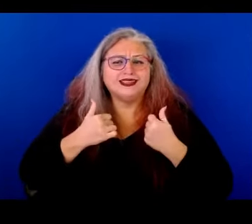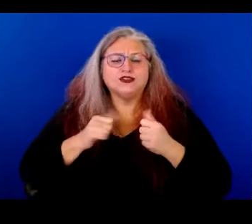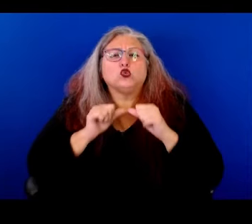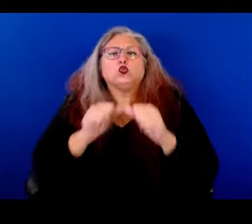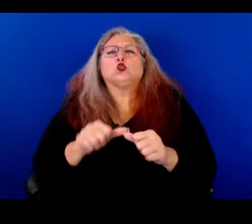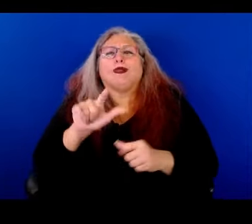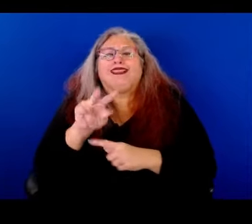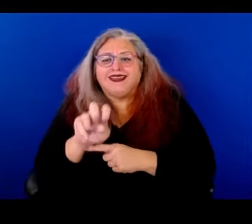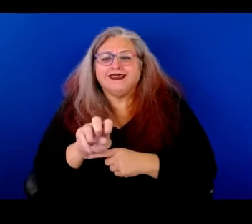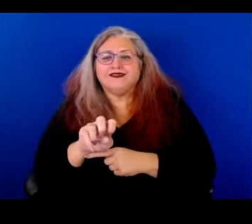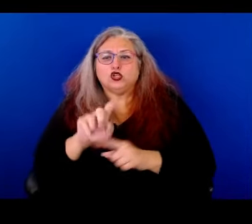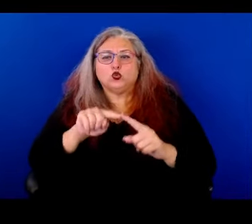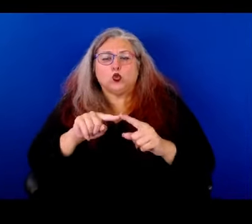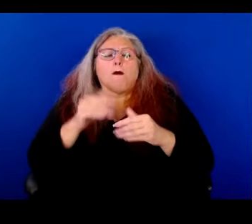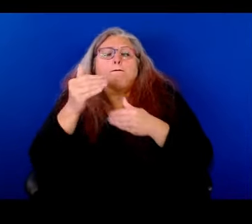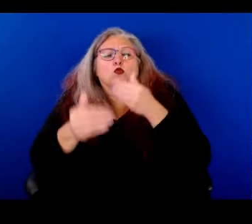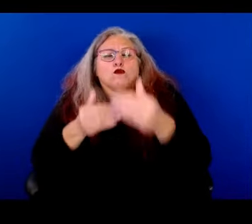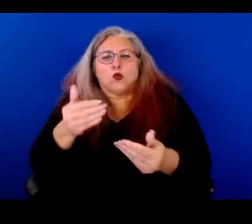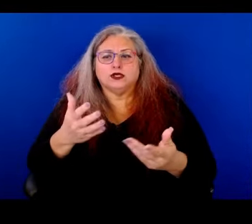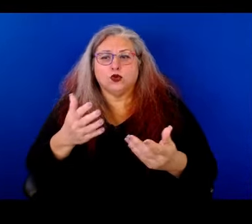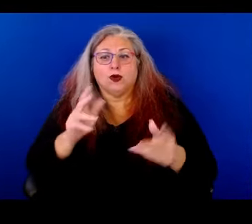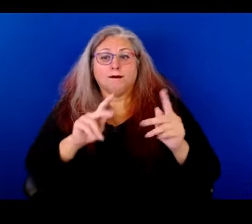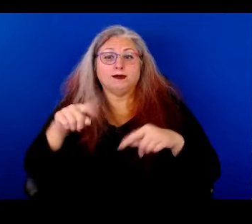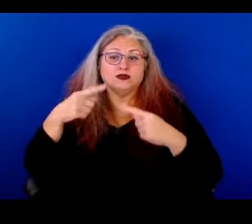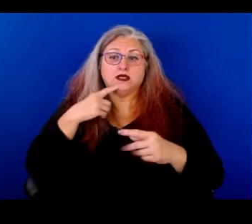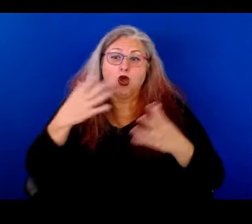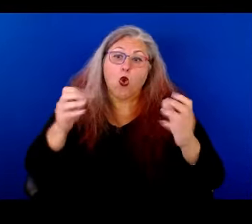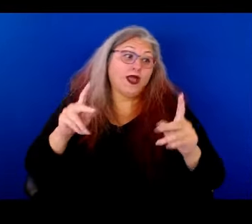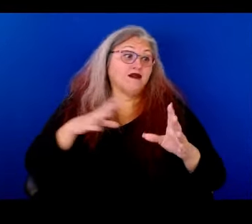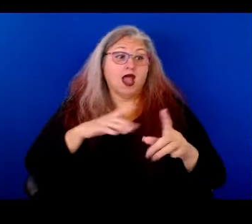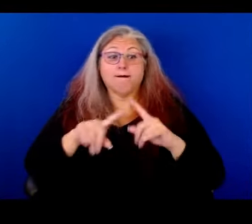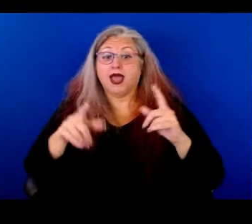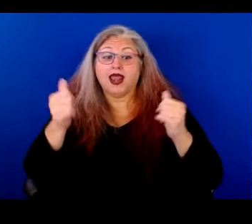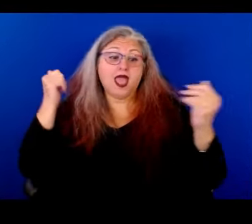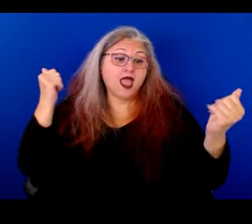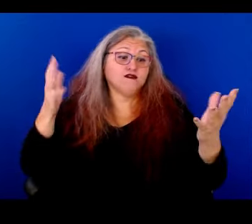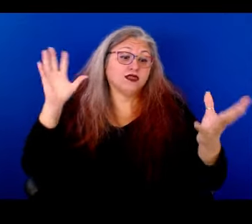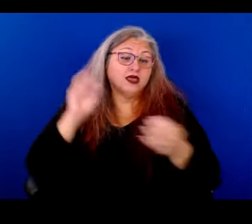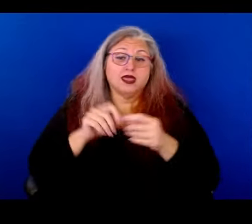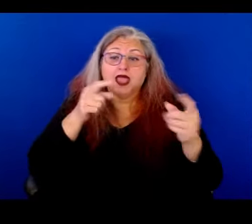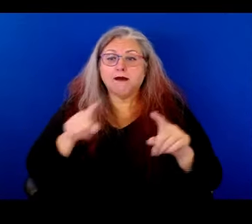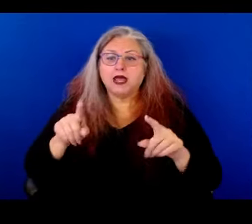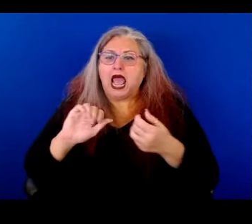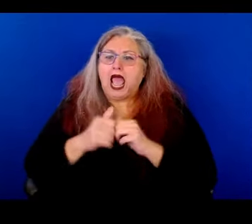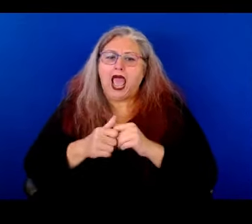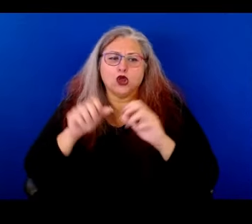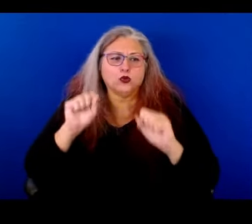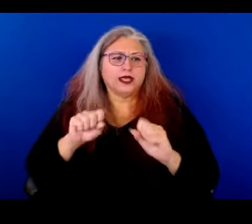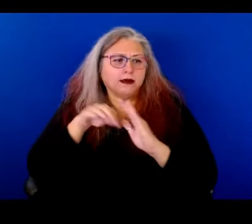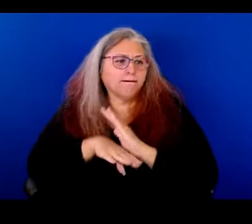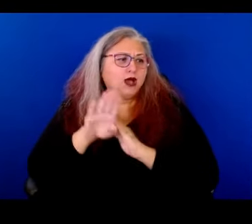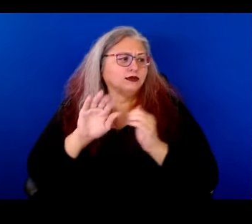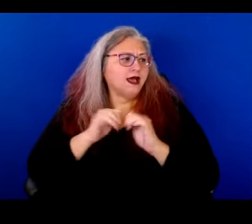was, moving forward was. So for people who were like, okay, but with everything that happened, how do you bounce back